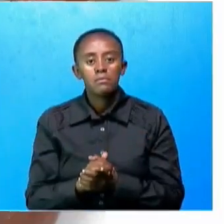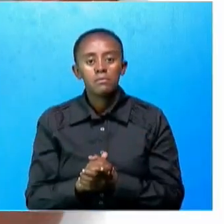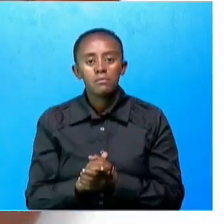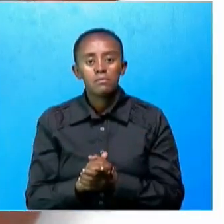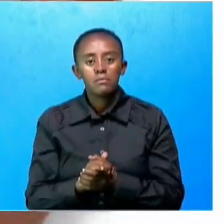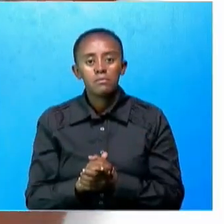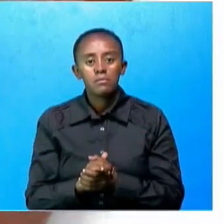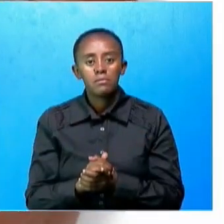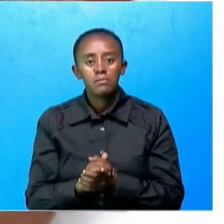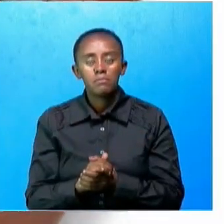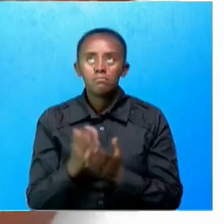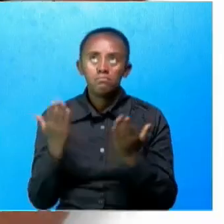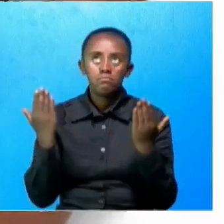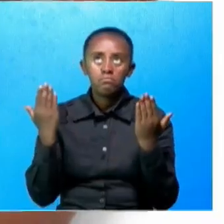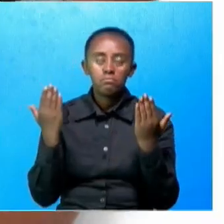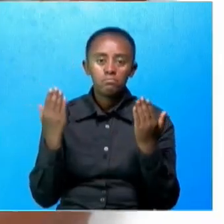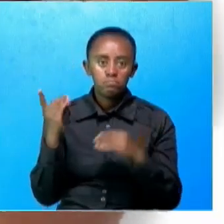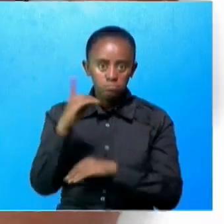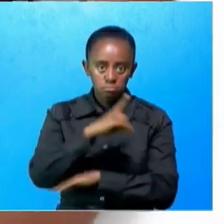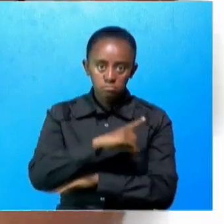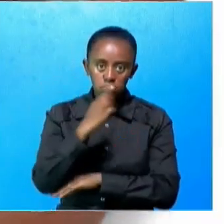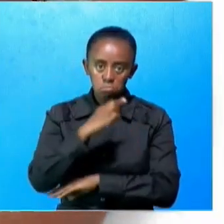in the daytime.